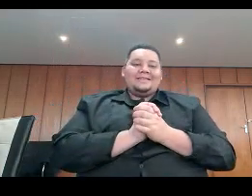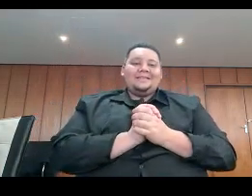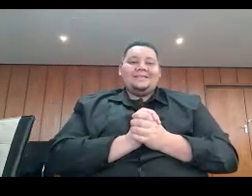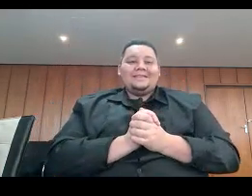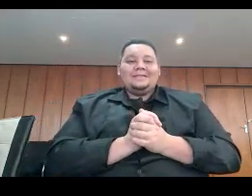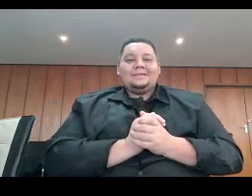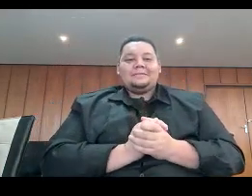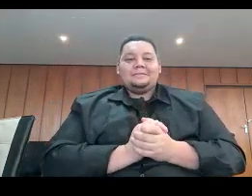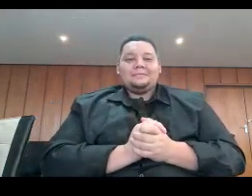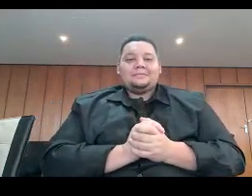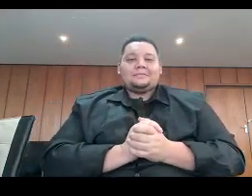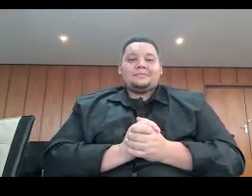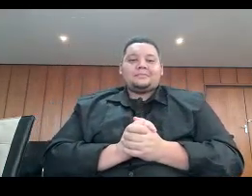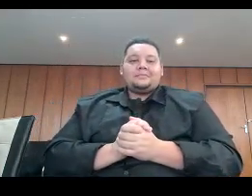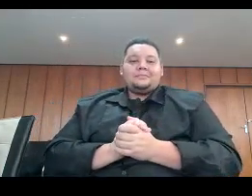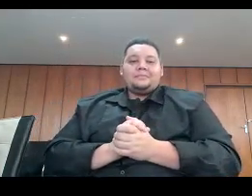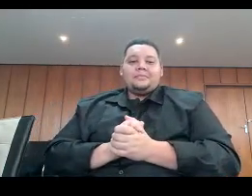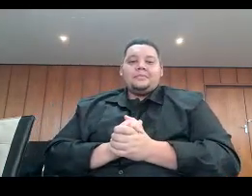it.